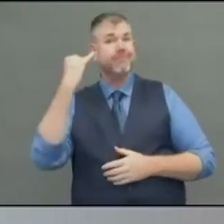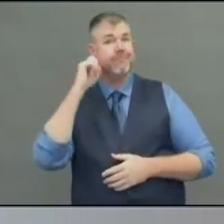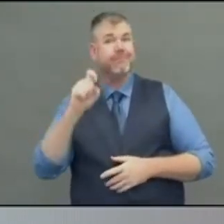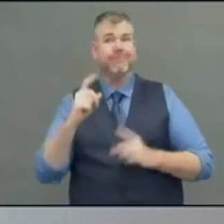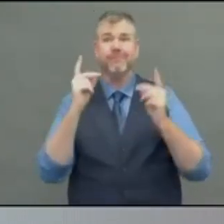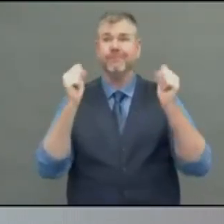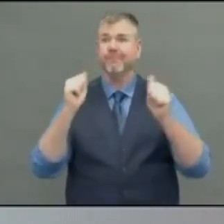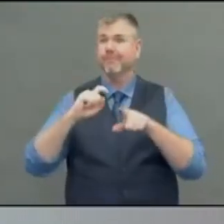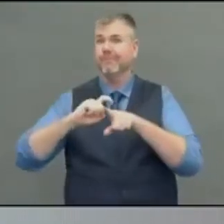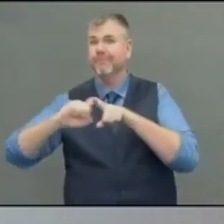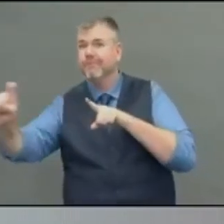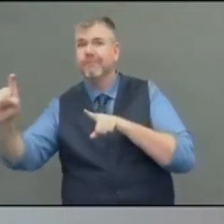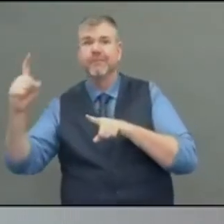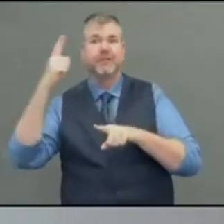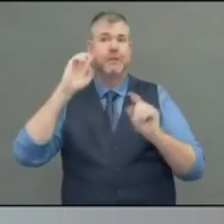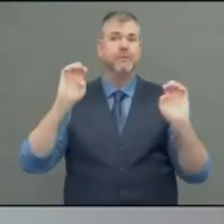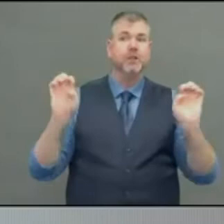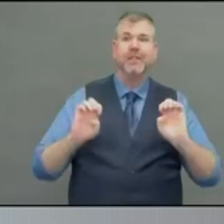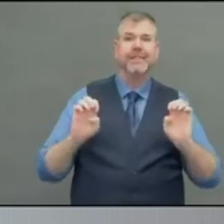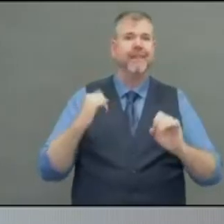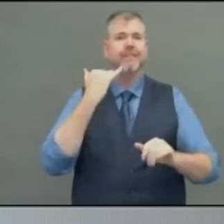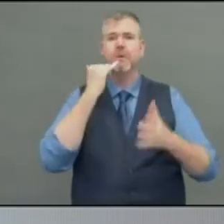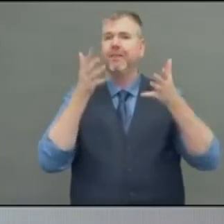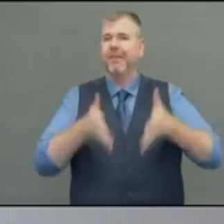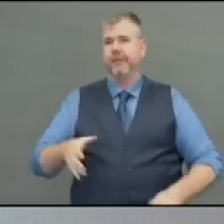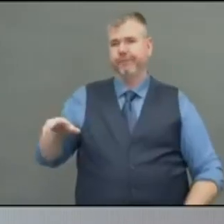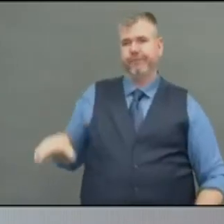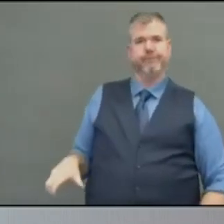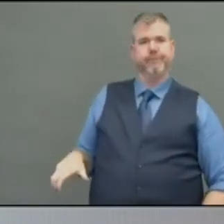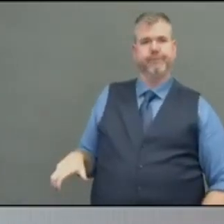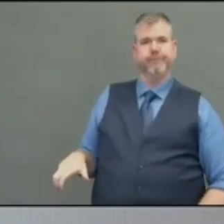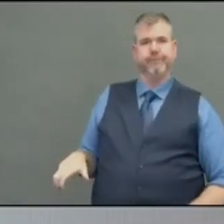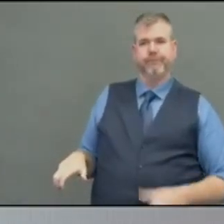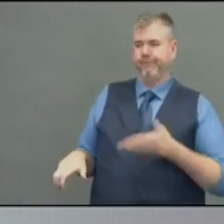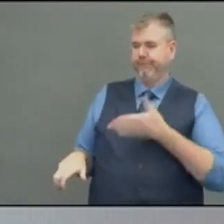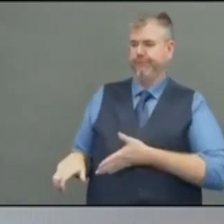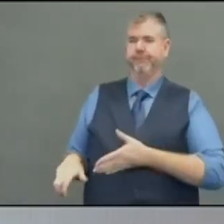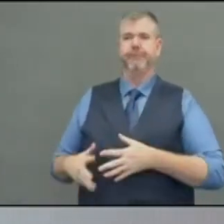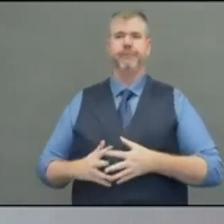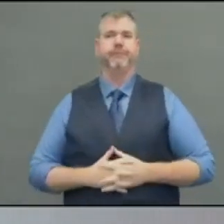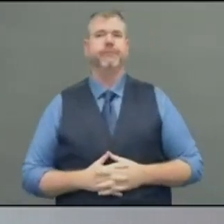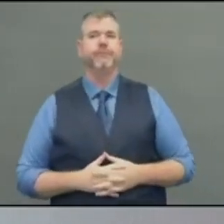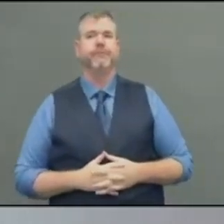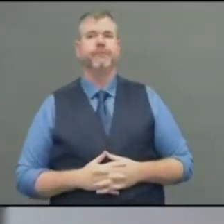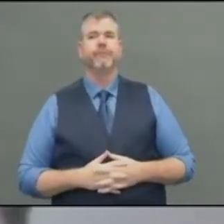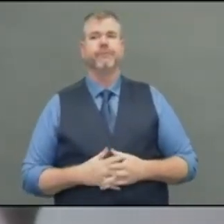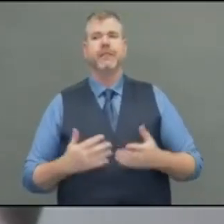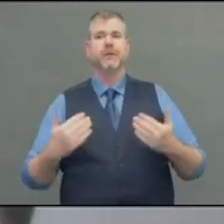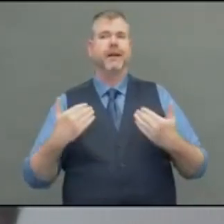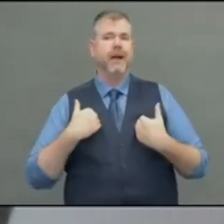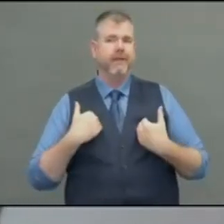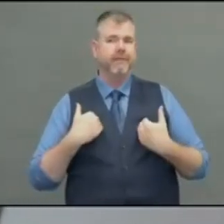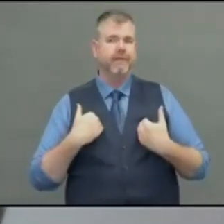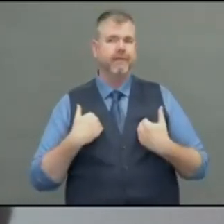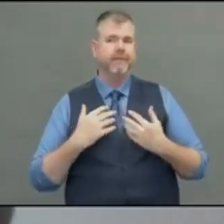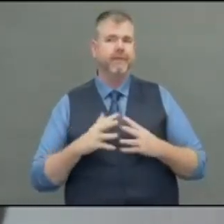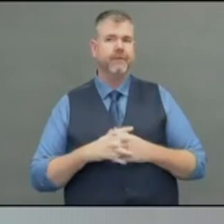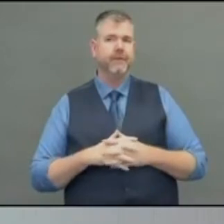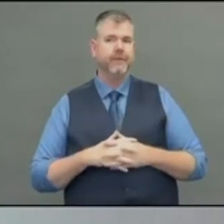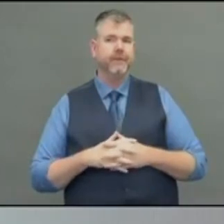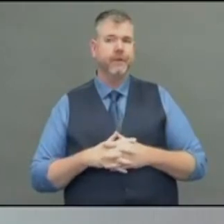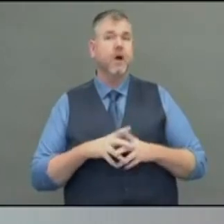urgently, you've got your handset right next to you. So again, we've got the cordless phones, but there's another